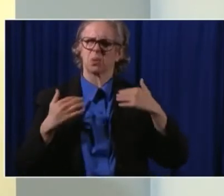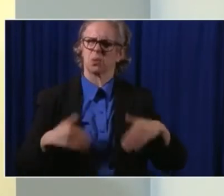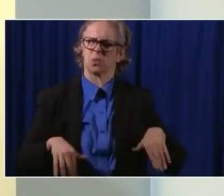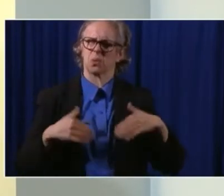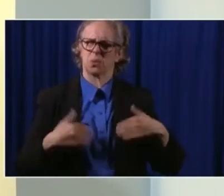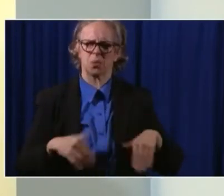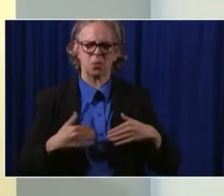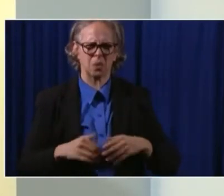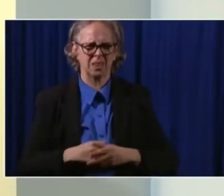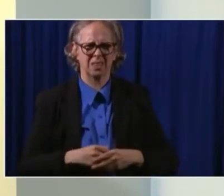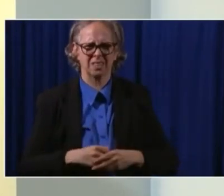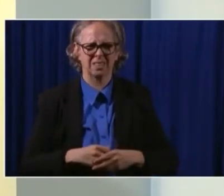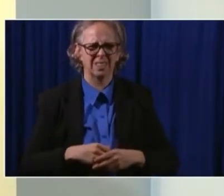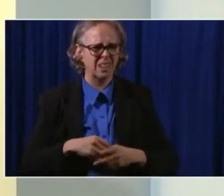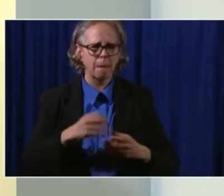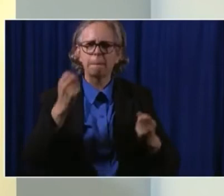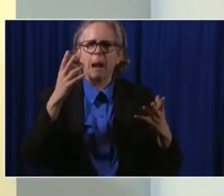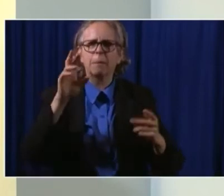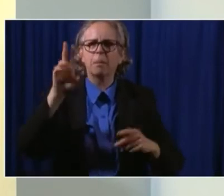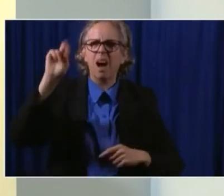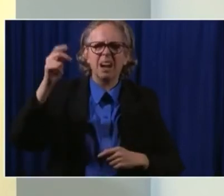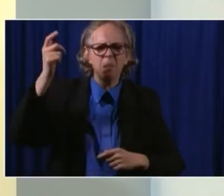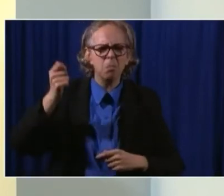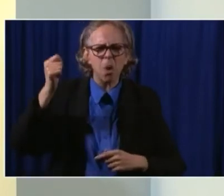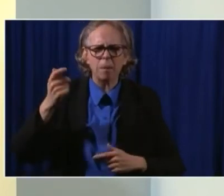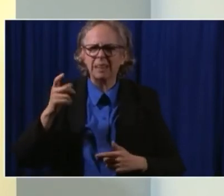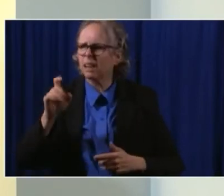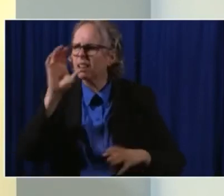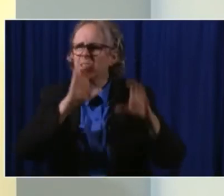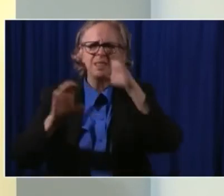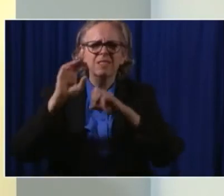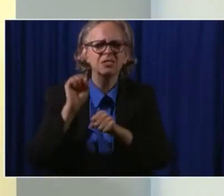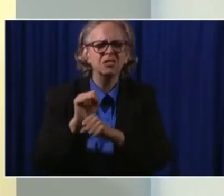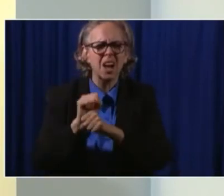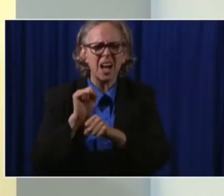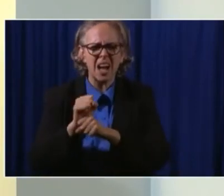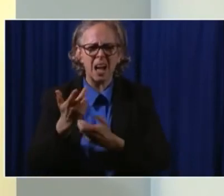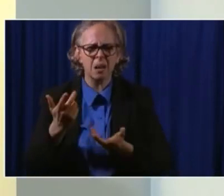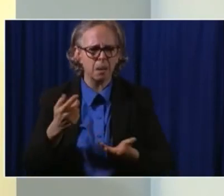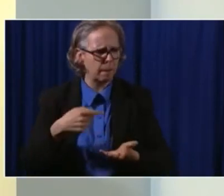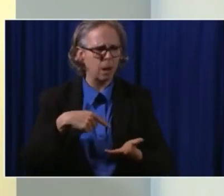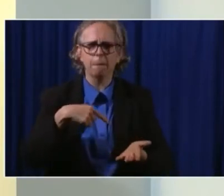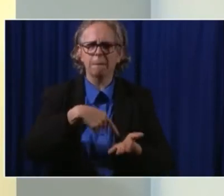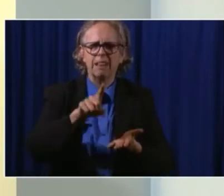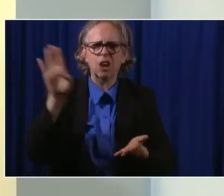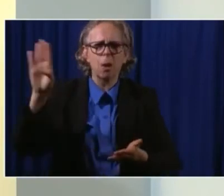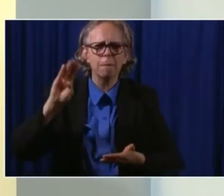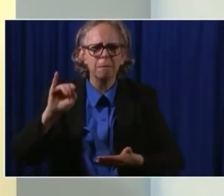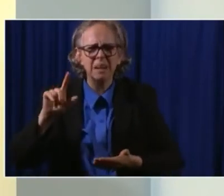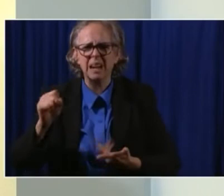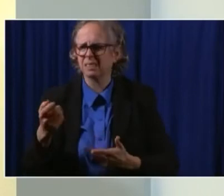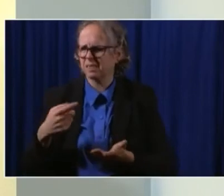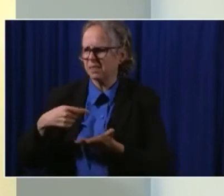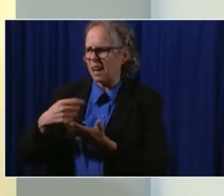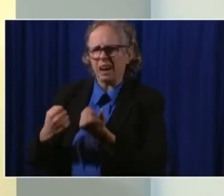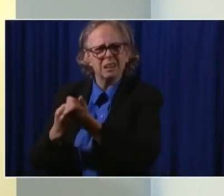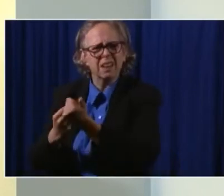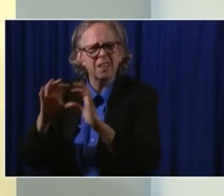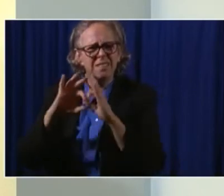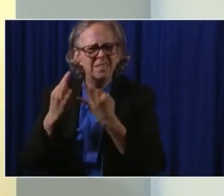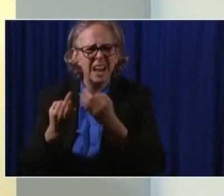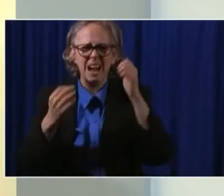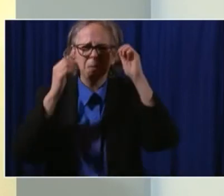for the essentials, for rent, for mortgages, for their car payments, to sustain their quality of life and their opportunity to